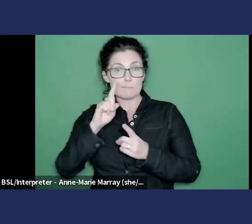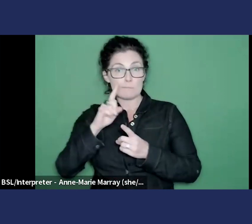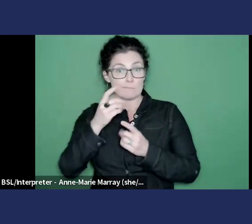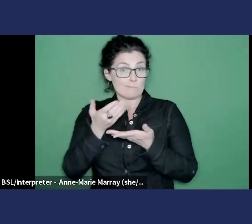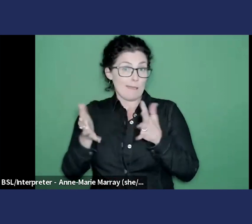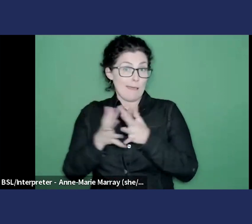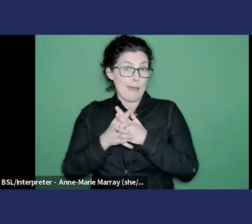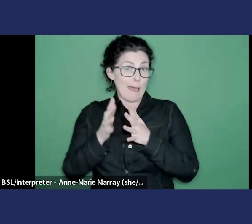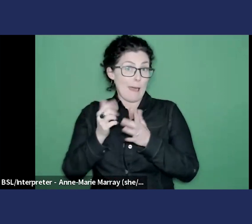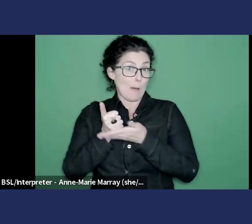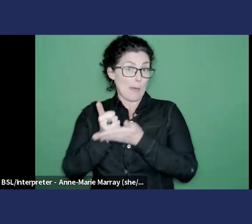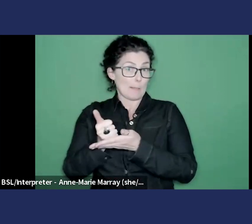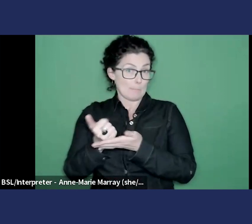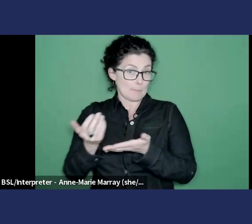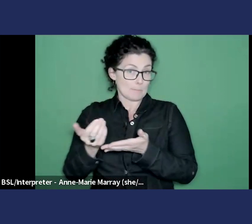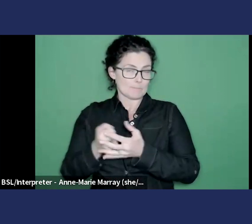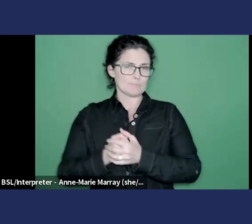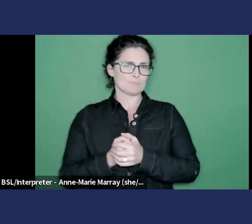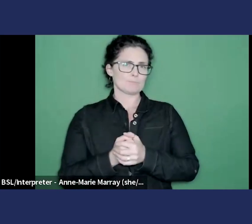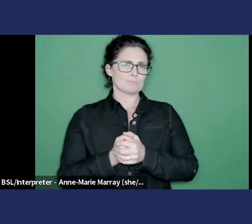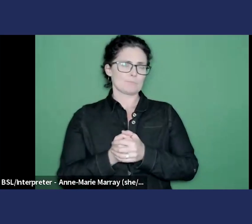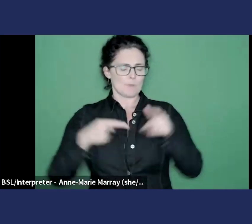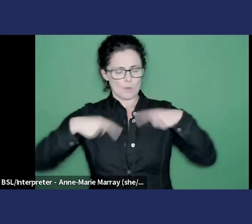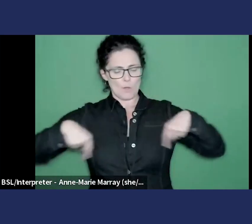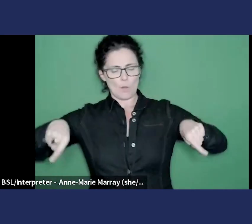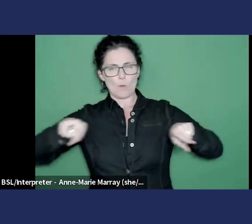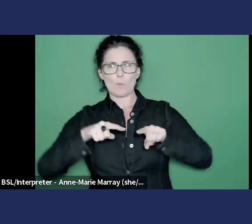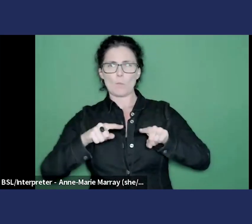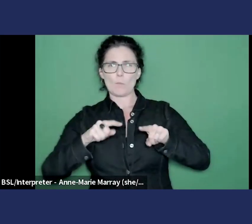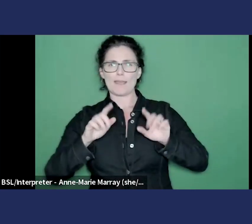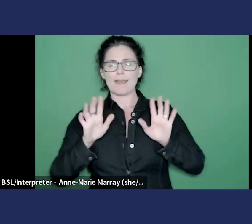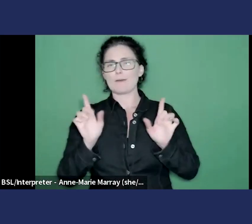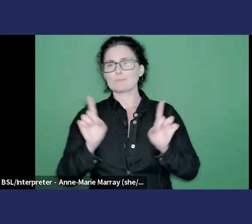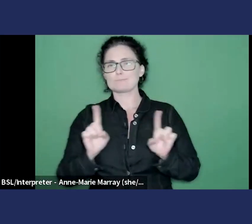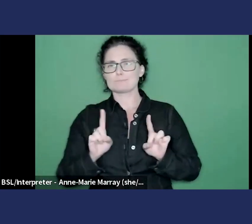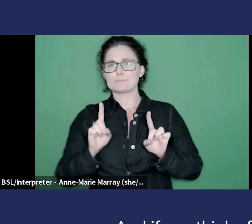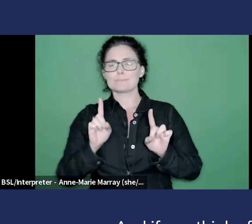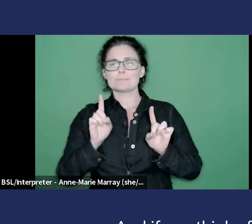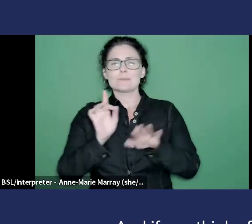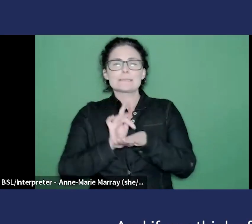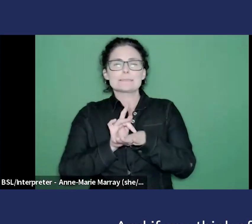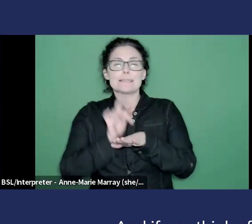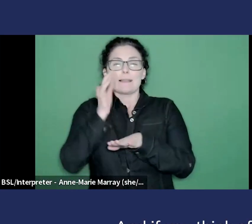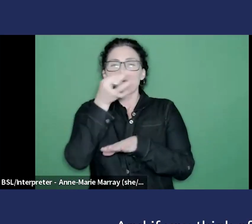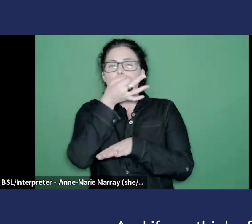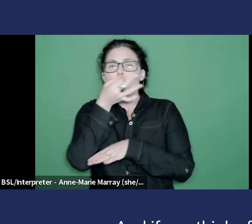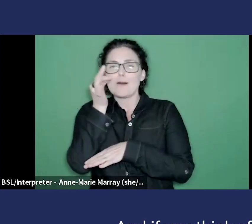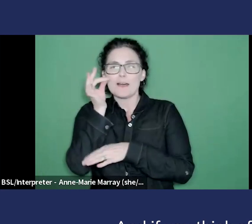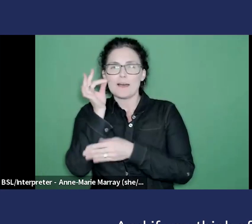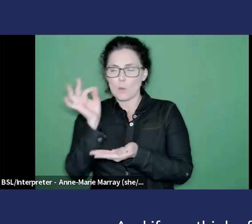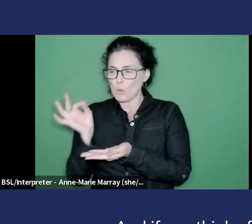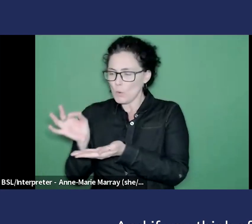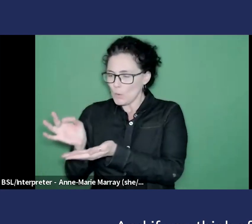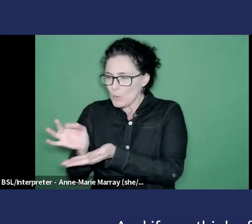if I'd like us to think of ourselves as delicate flowers. And if you think of